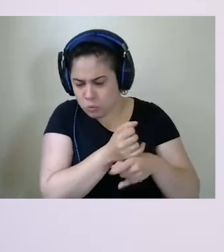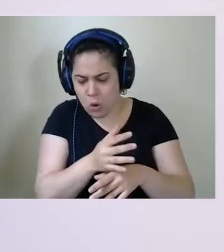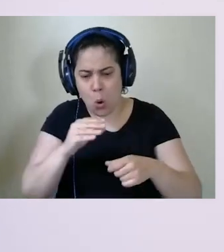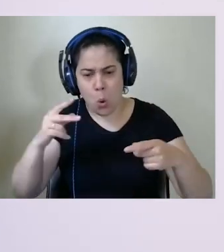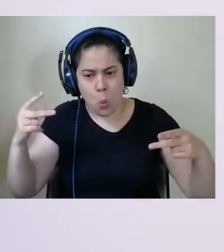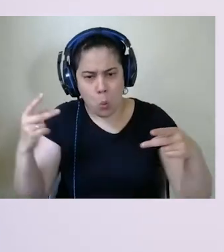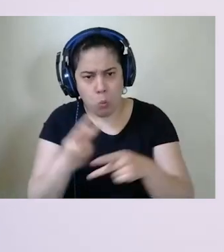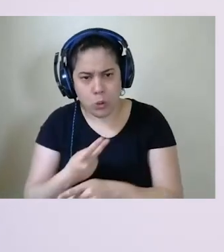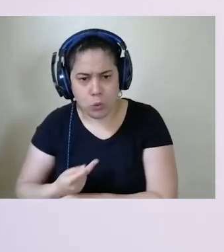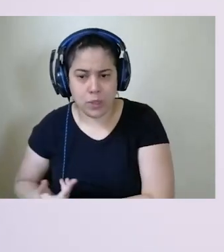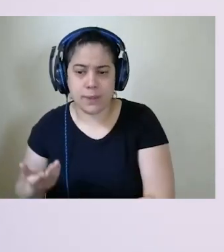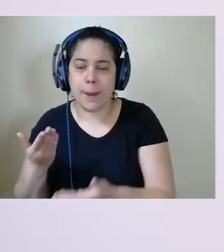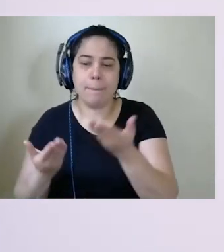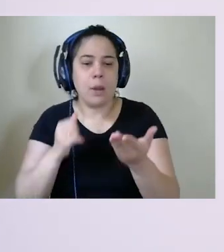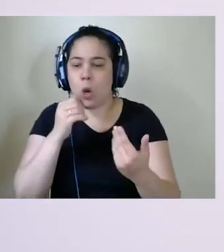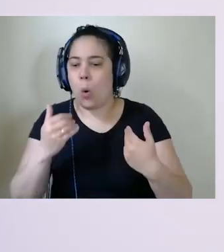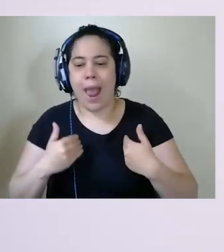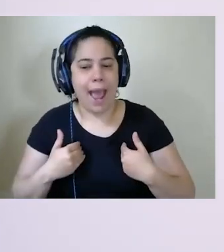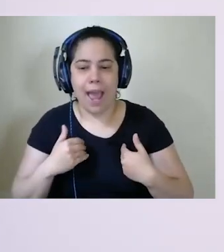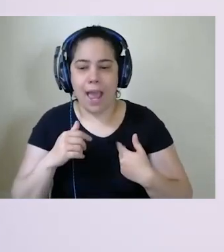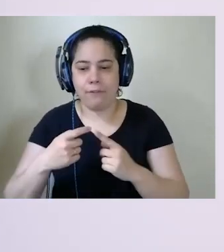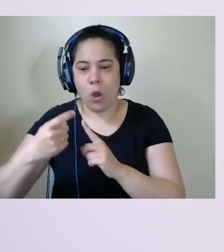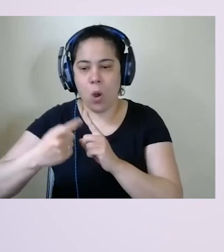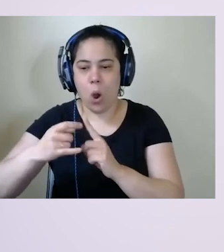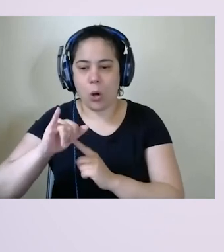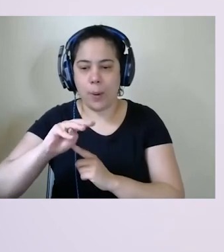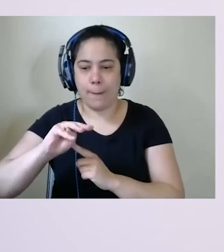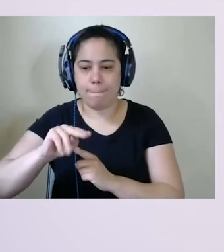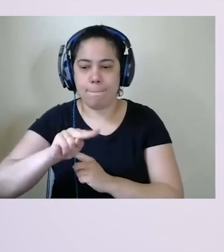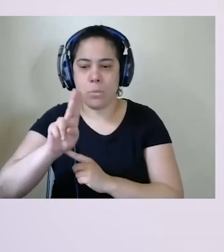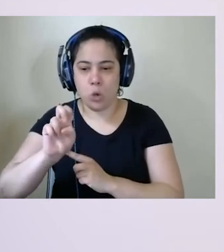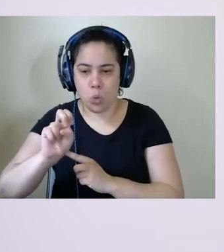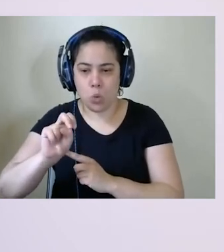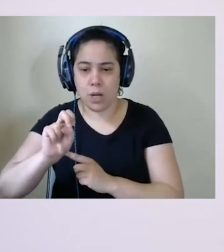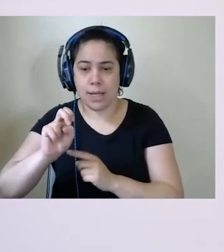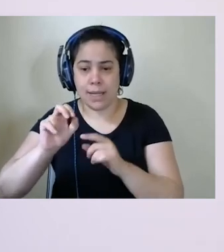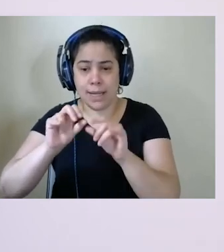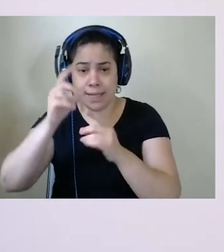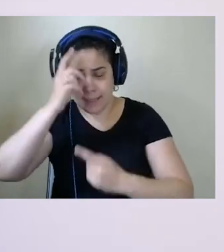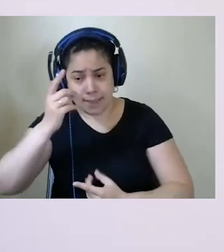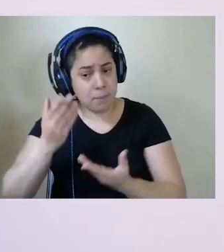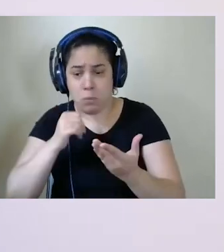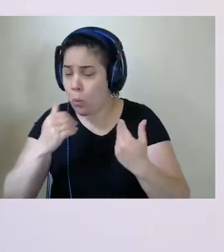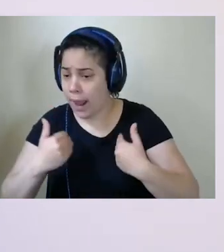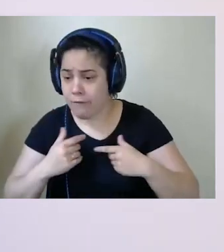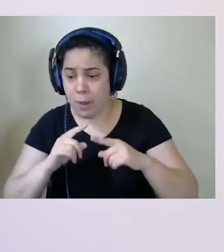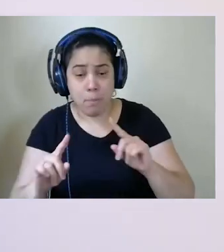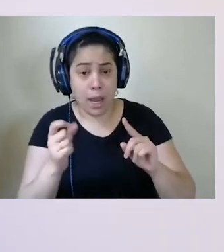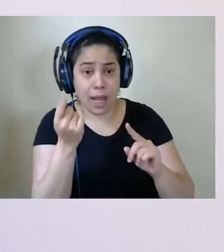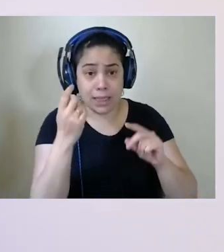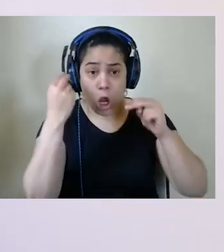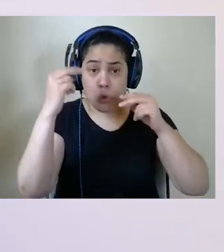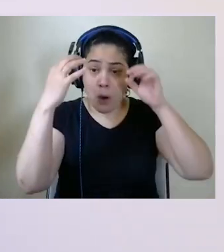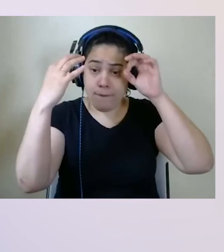as terrible as an autoimmune disease, we are all dealing with stress, and neurofeedback at its